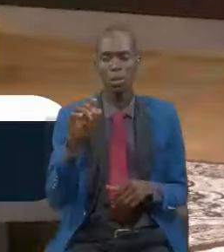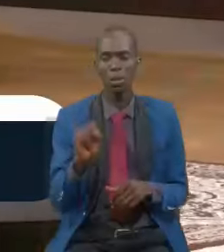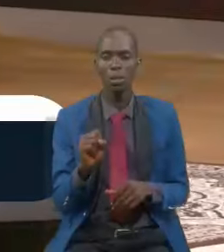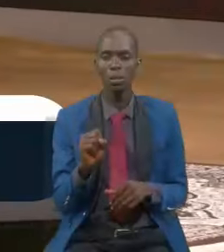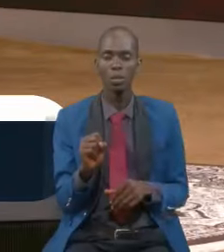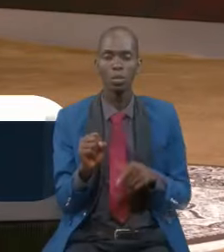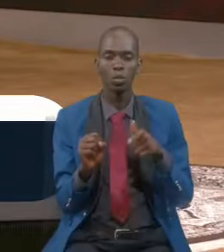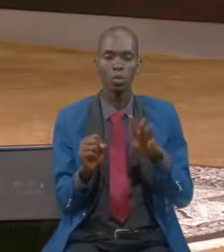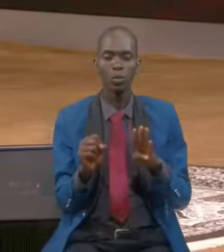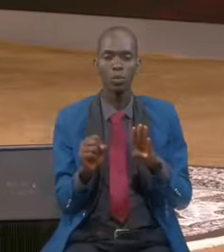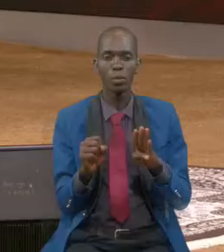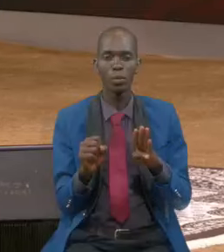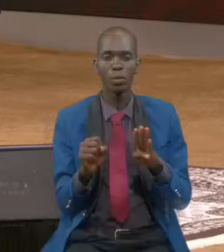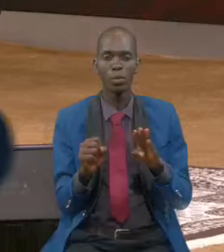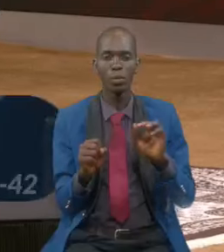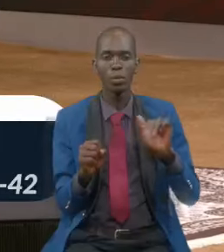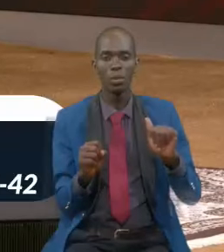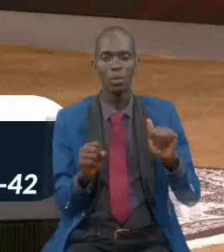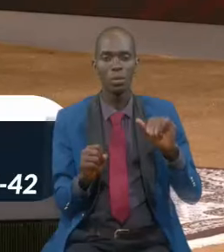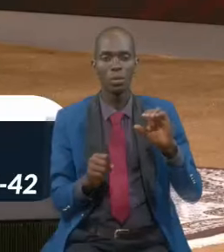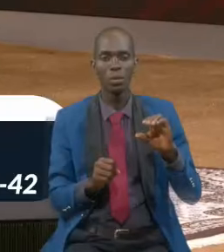verse 24. Acts